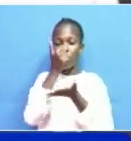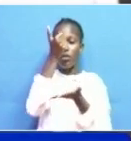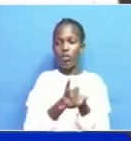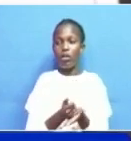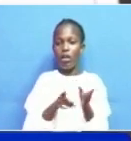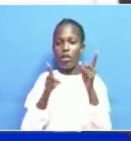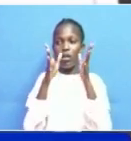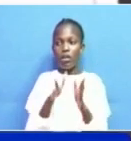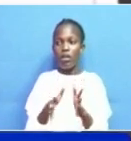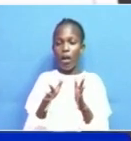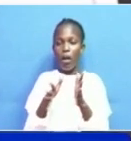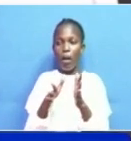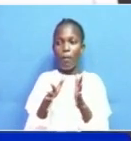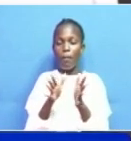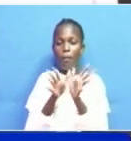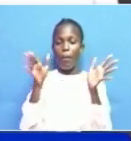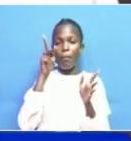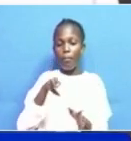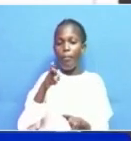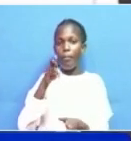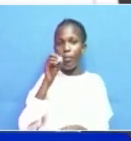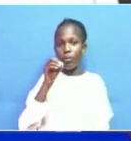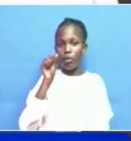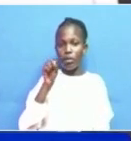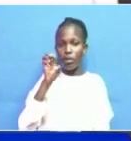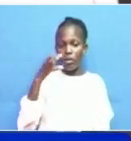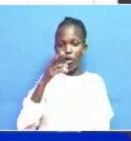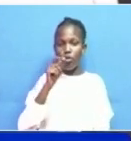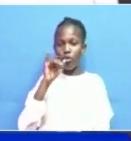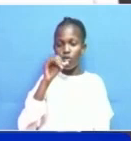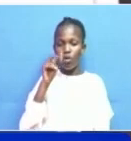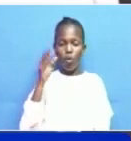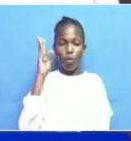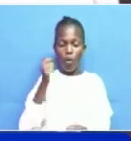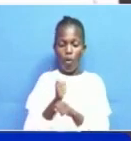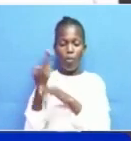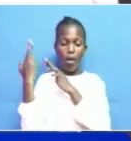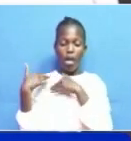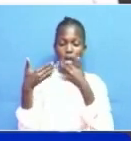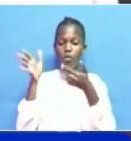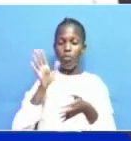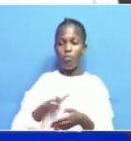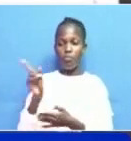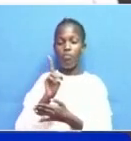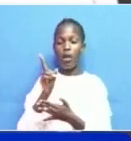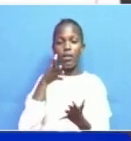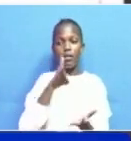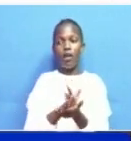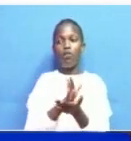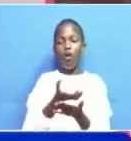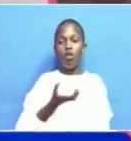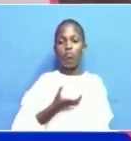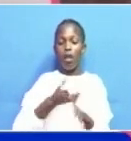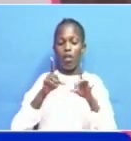of the Directorate of Public Prosecutions will do their due diligence towards giving the women of Nairobi their rightful owned